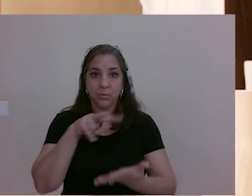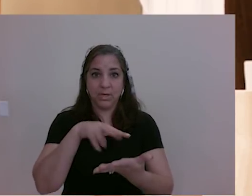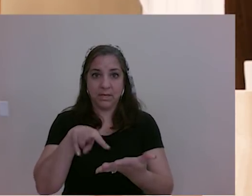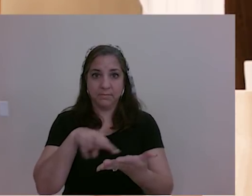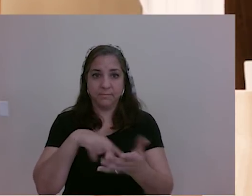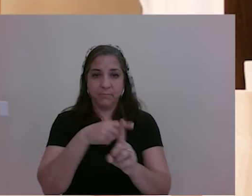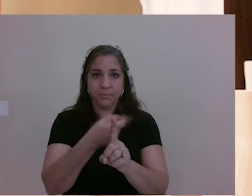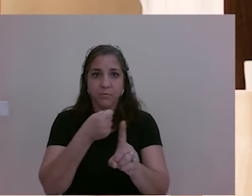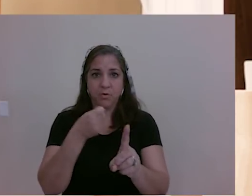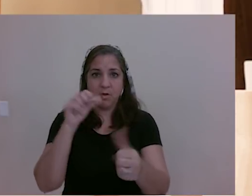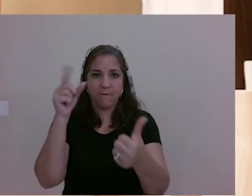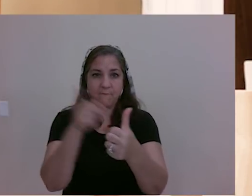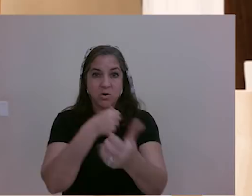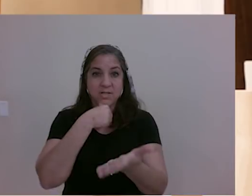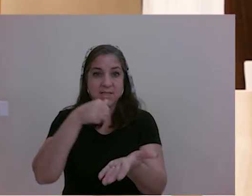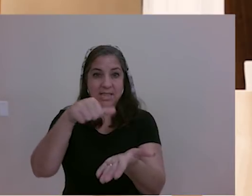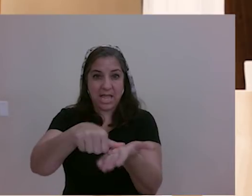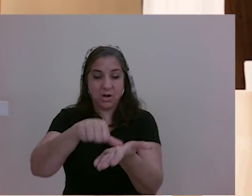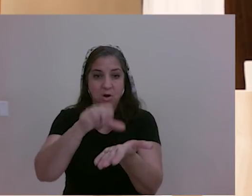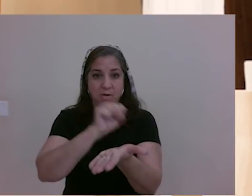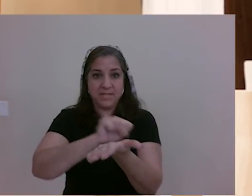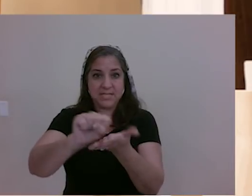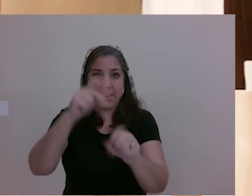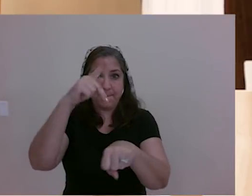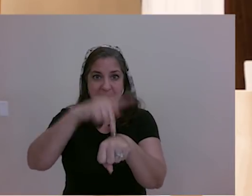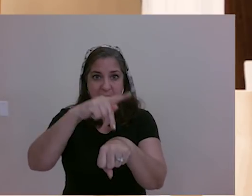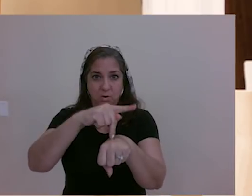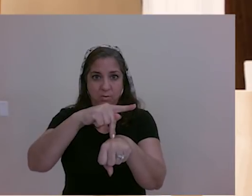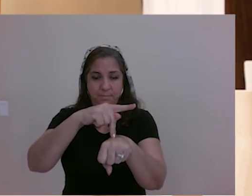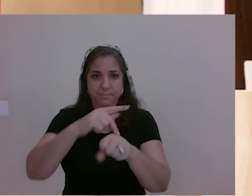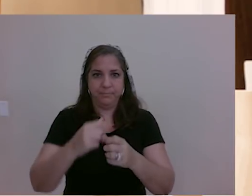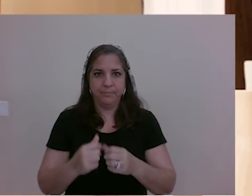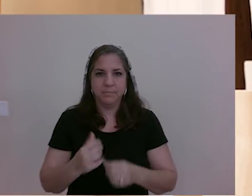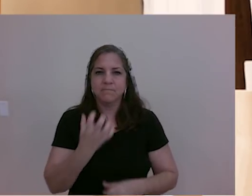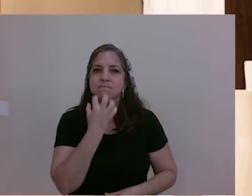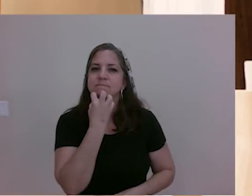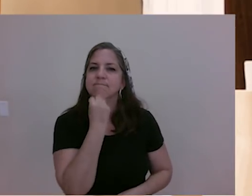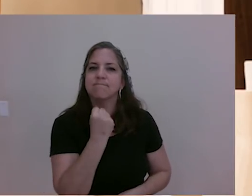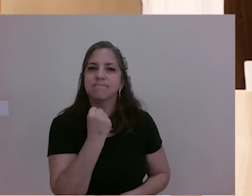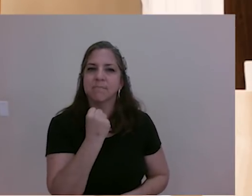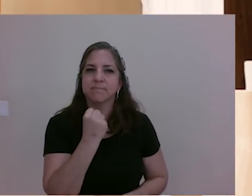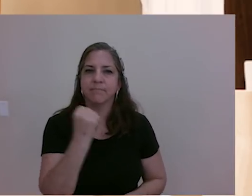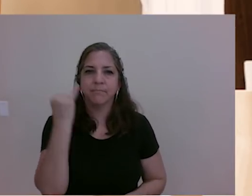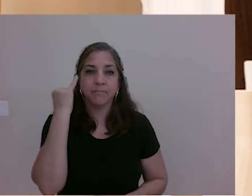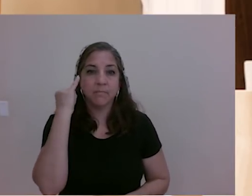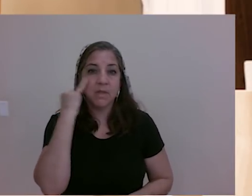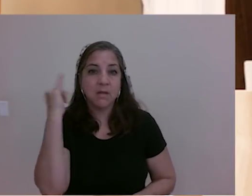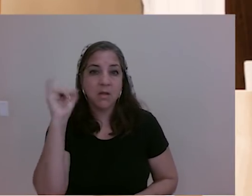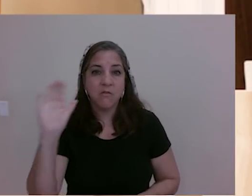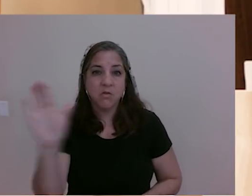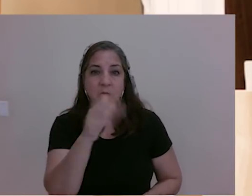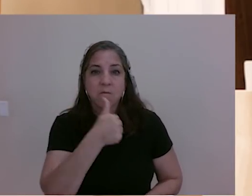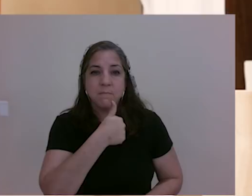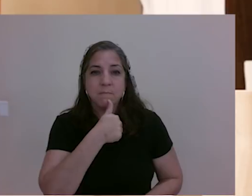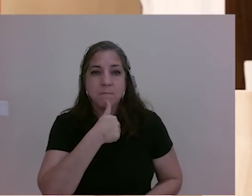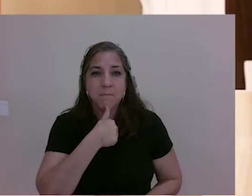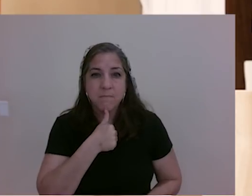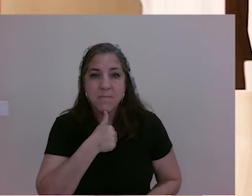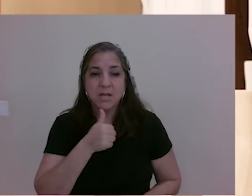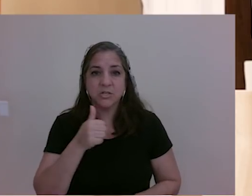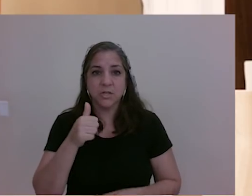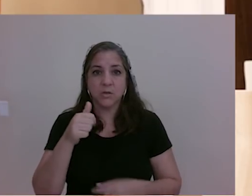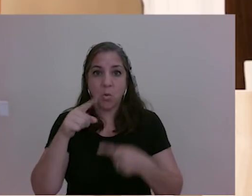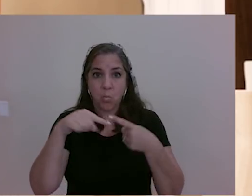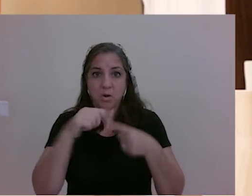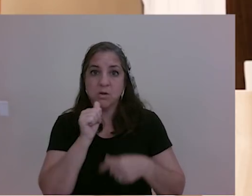A reading from the first letter of St. Peter. Beloved, if you are patient when you suffer